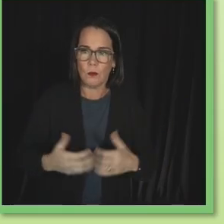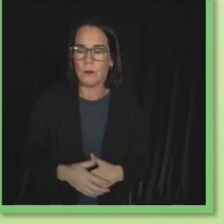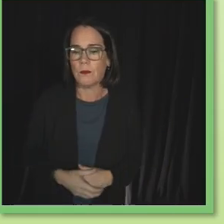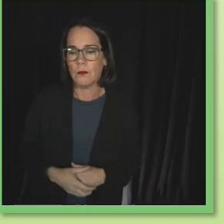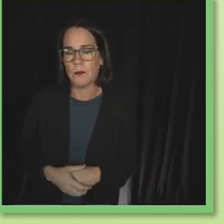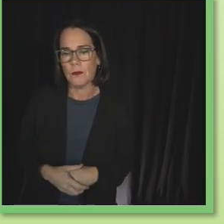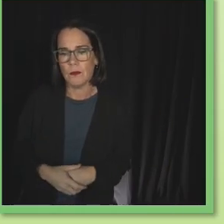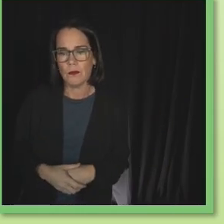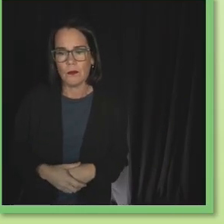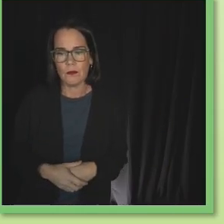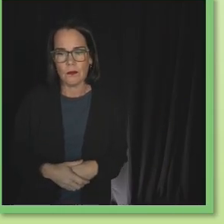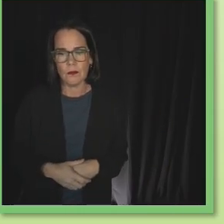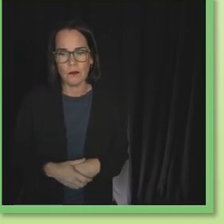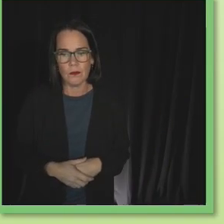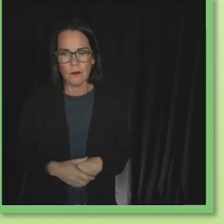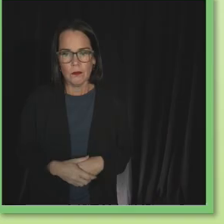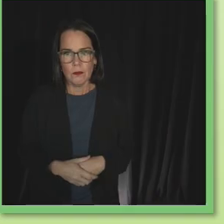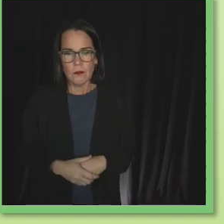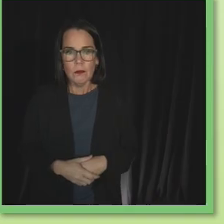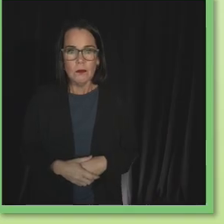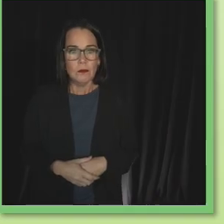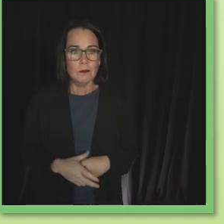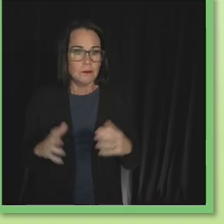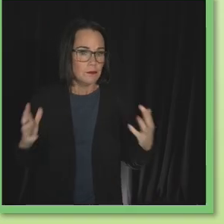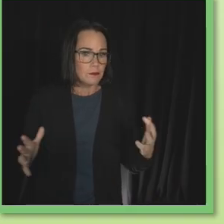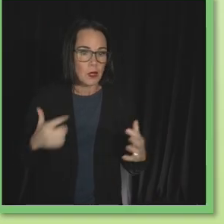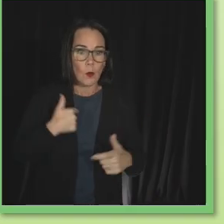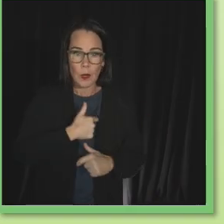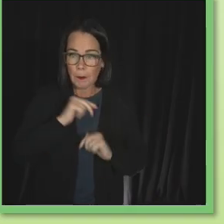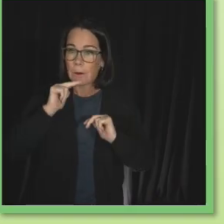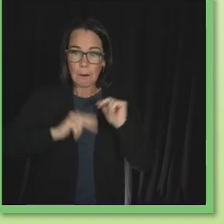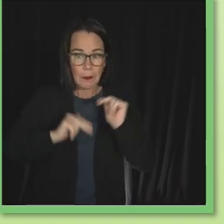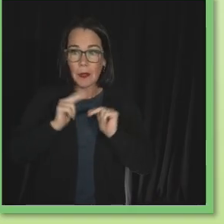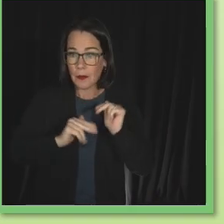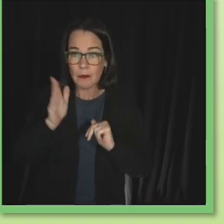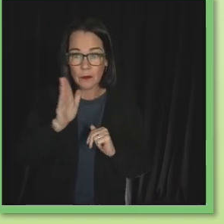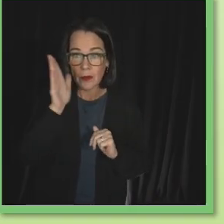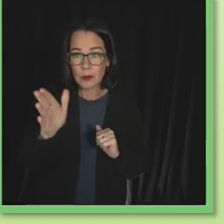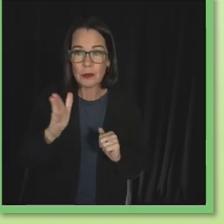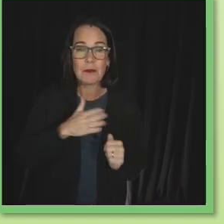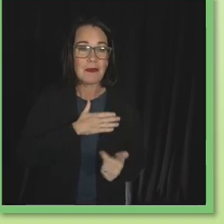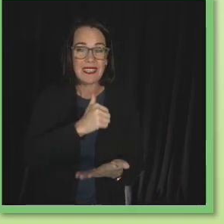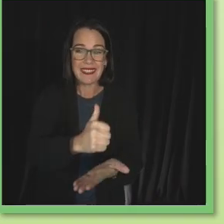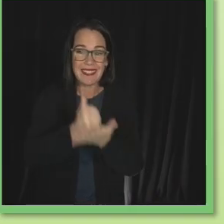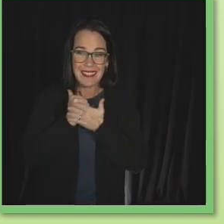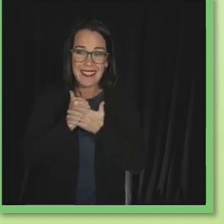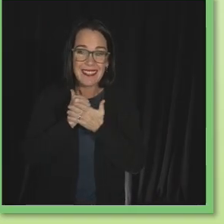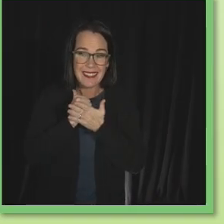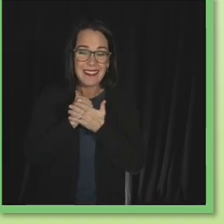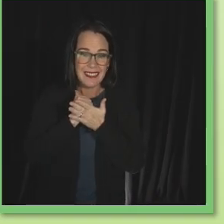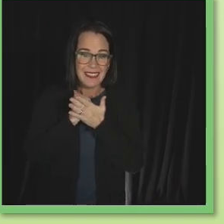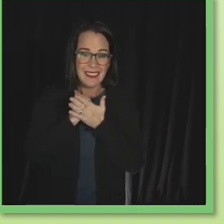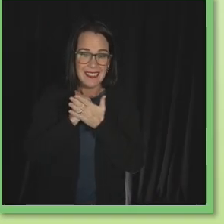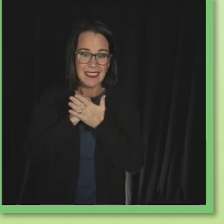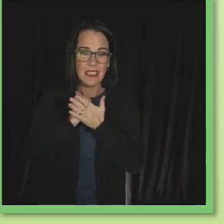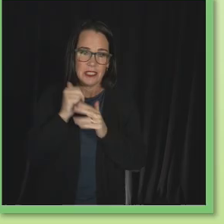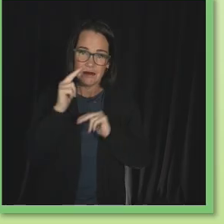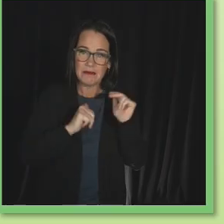So this is all. We are building the future. Please help us to build